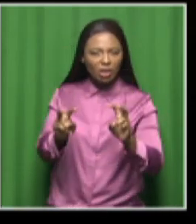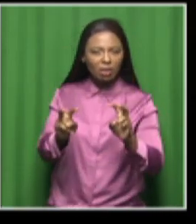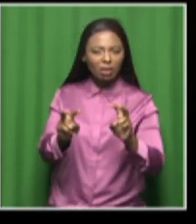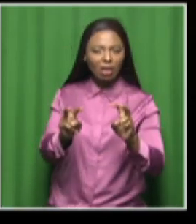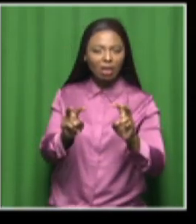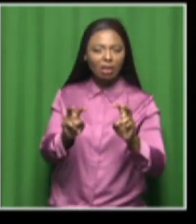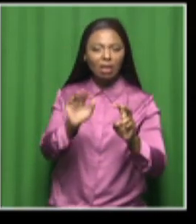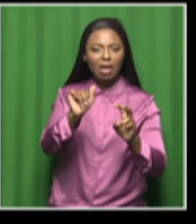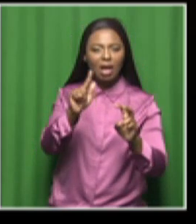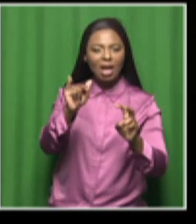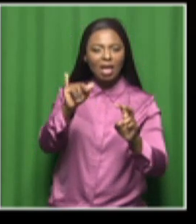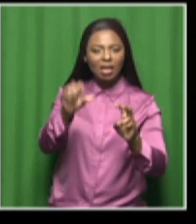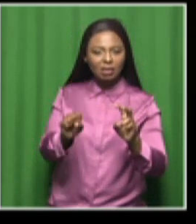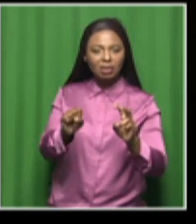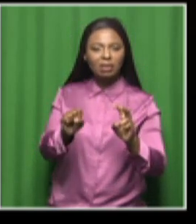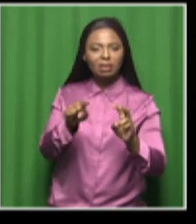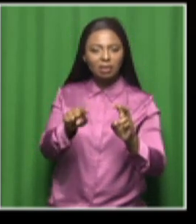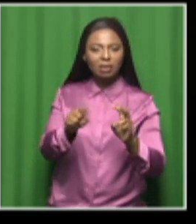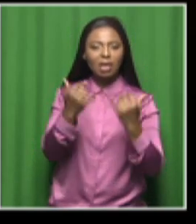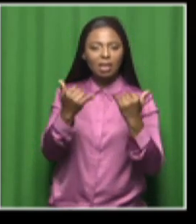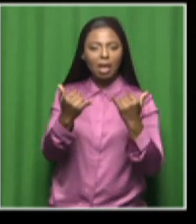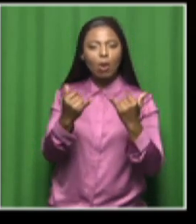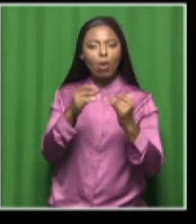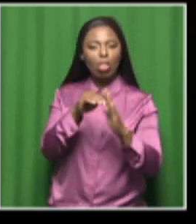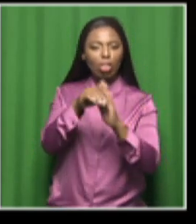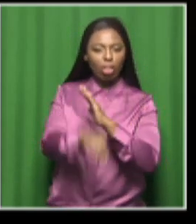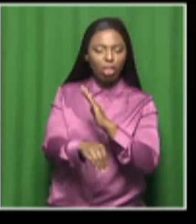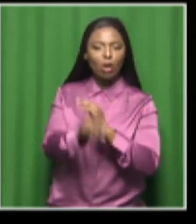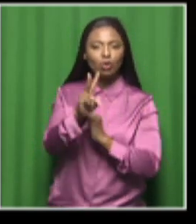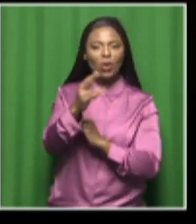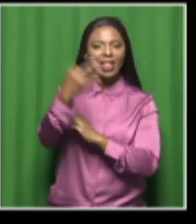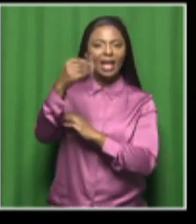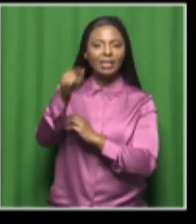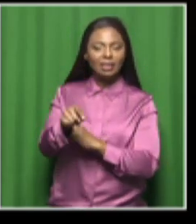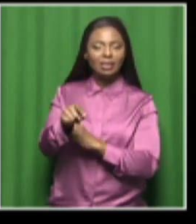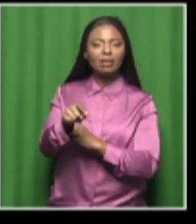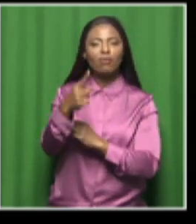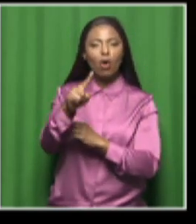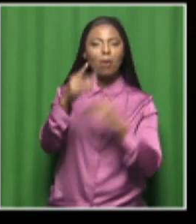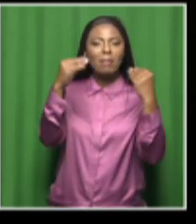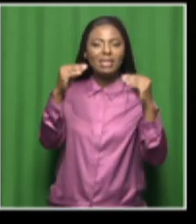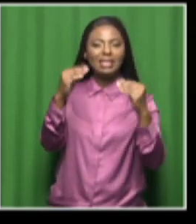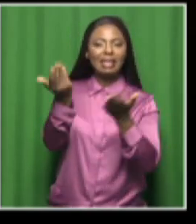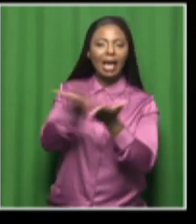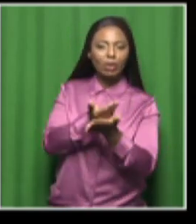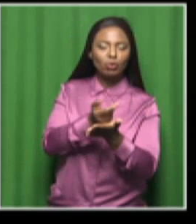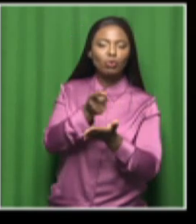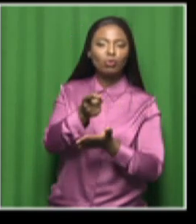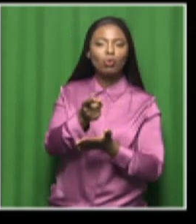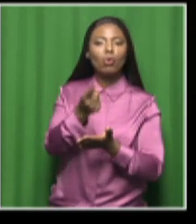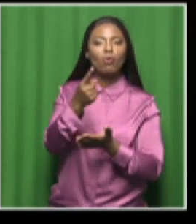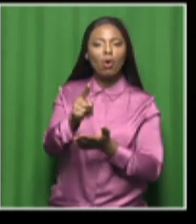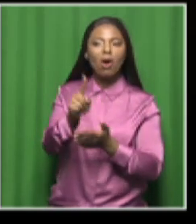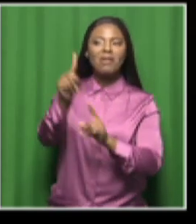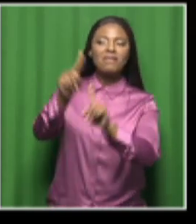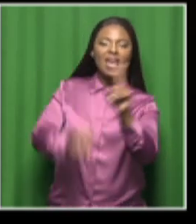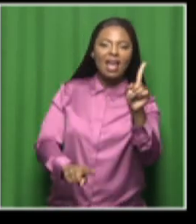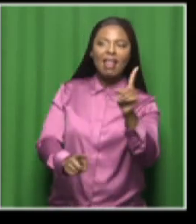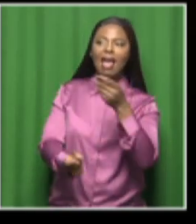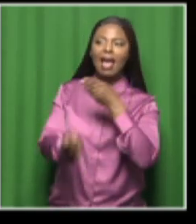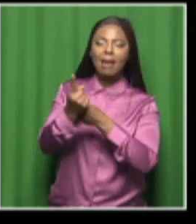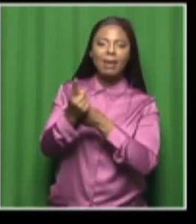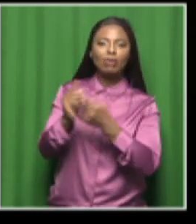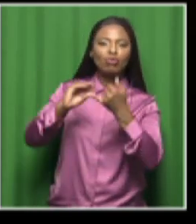Ellie's lost almost 2/3 of its value on the JSE after announcing it had filed for business rescue in the wake of failed attempts